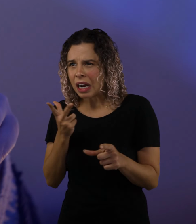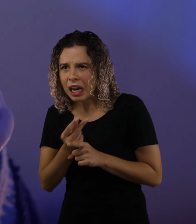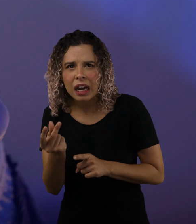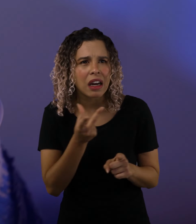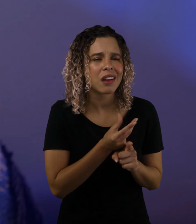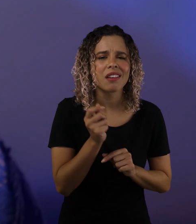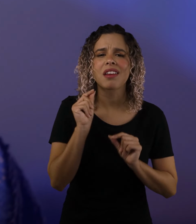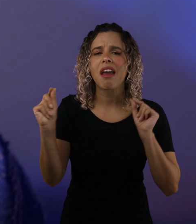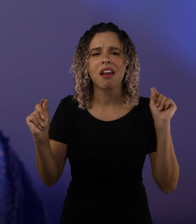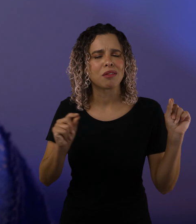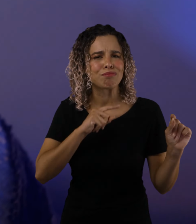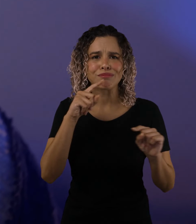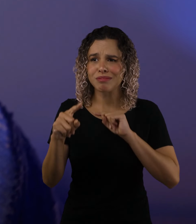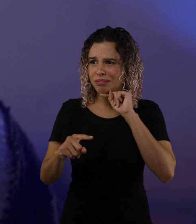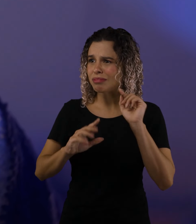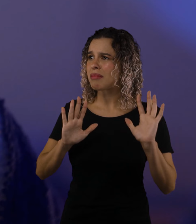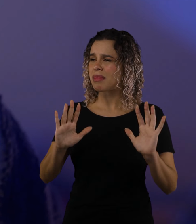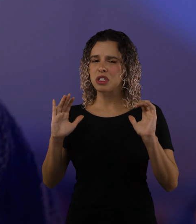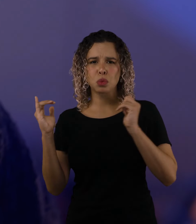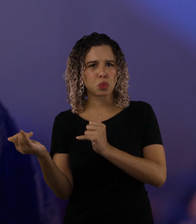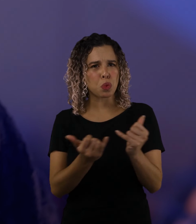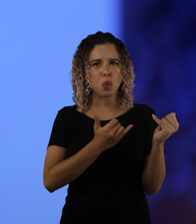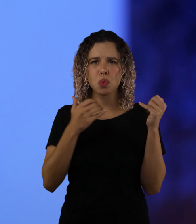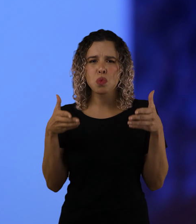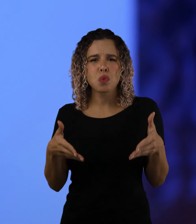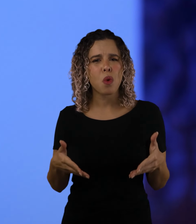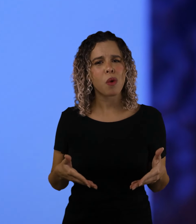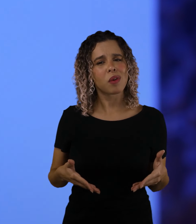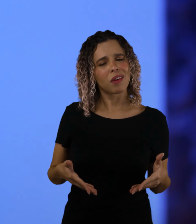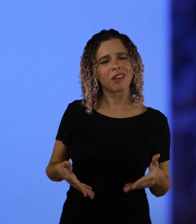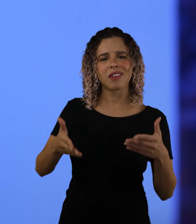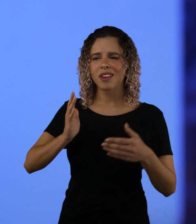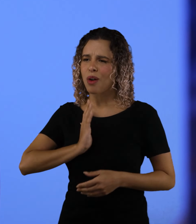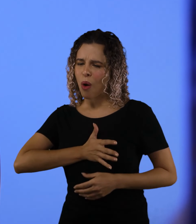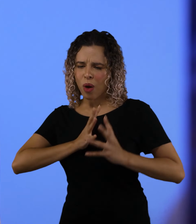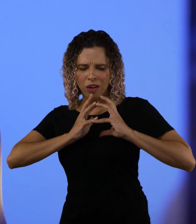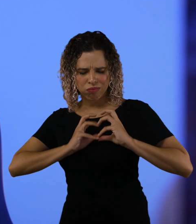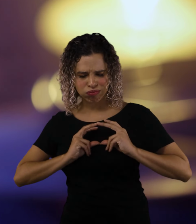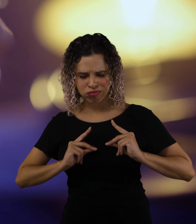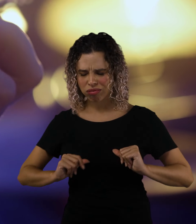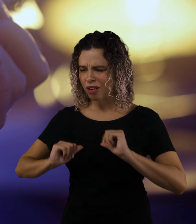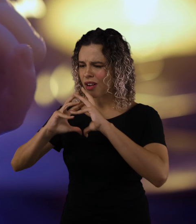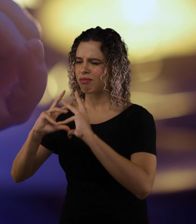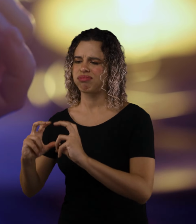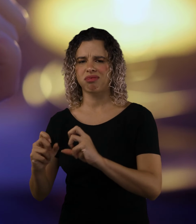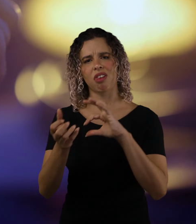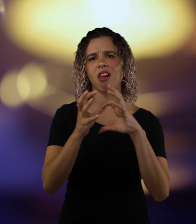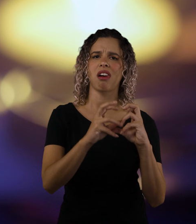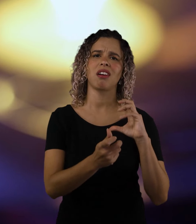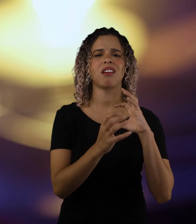but somehow there's still blame. Bebo um gole de café. All the missing crooked